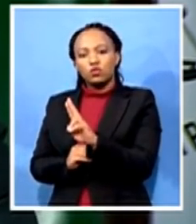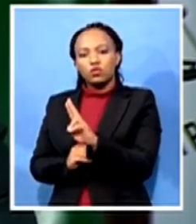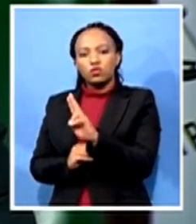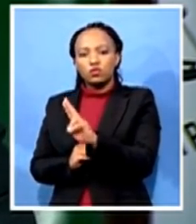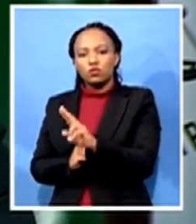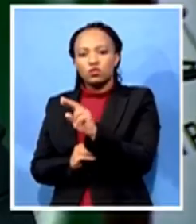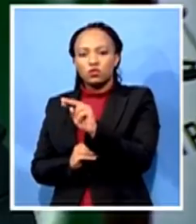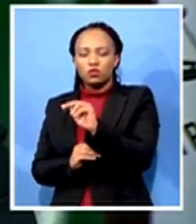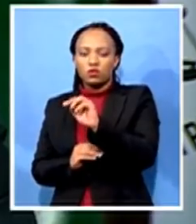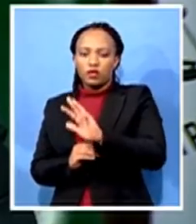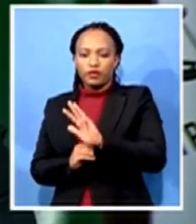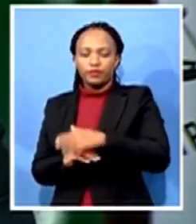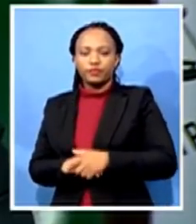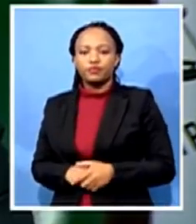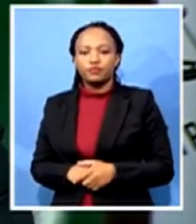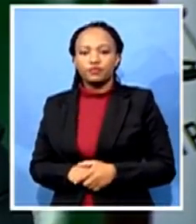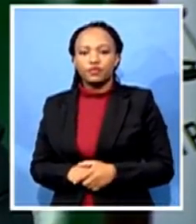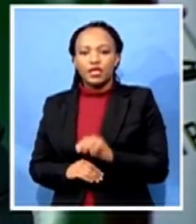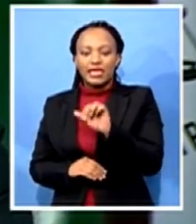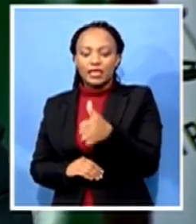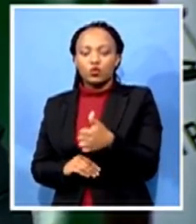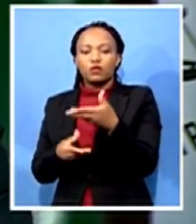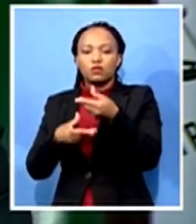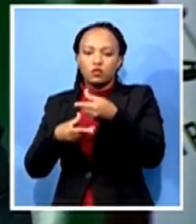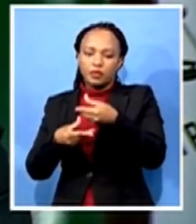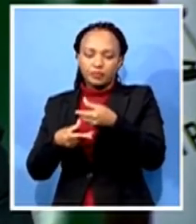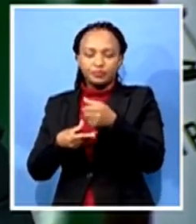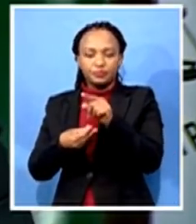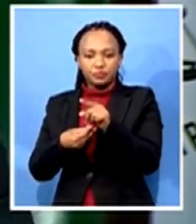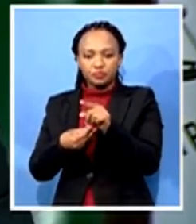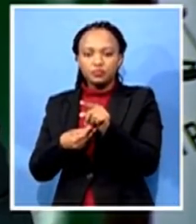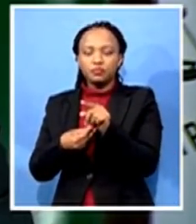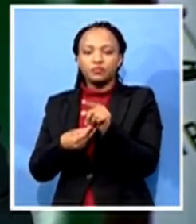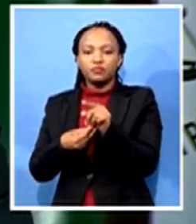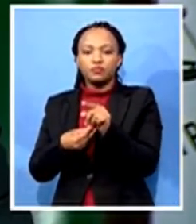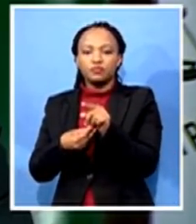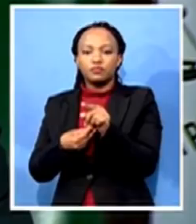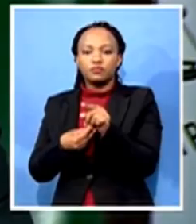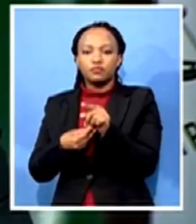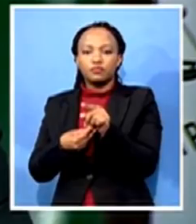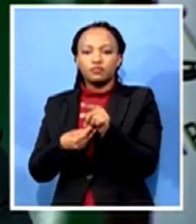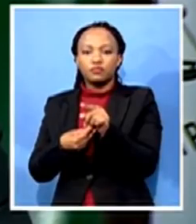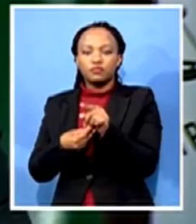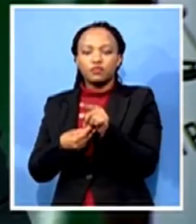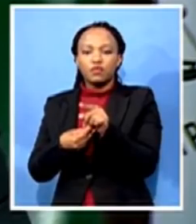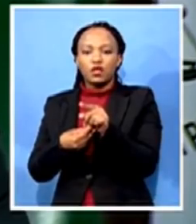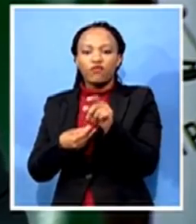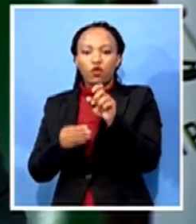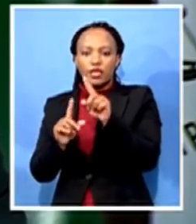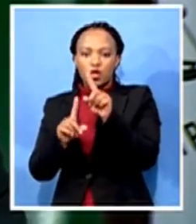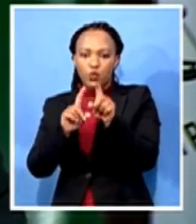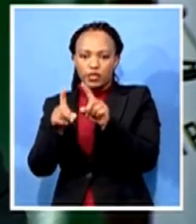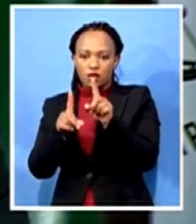would be the document with which posed certain questions to him. That is it at